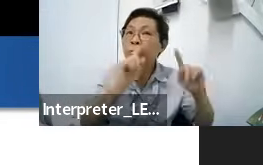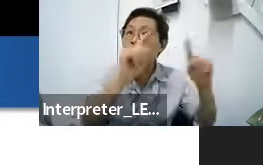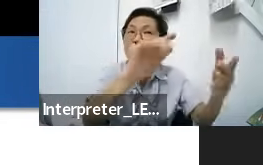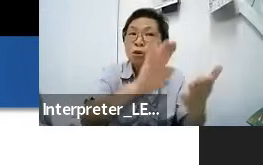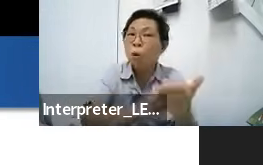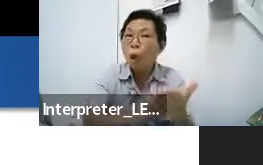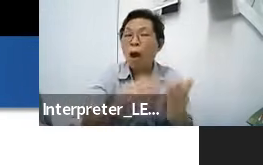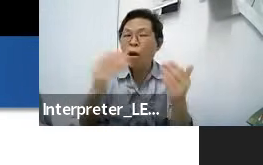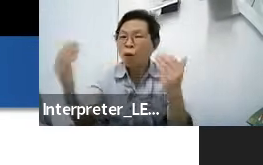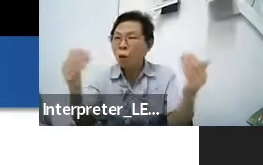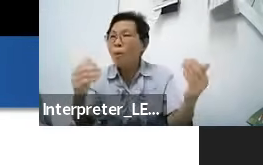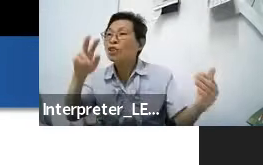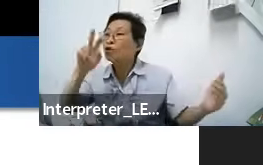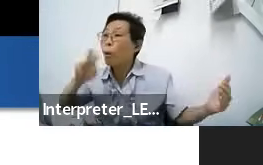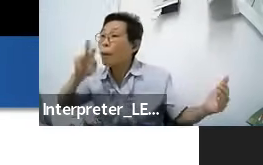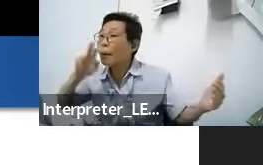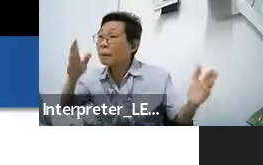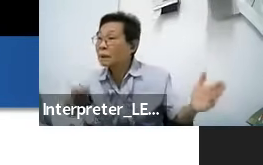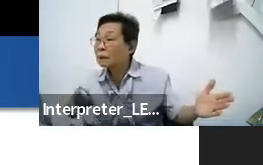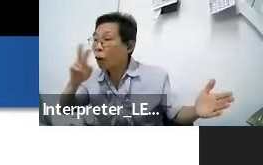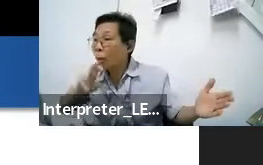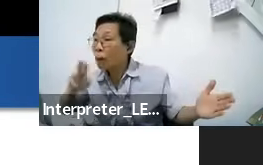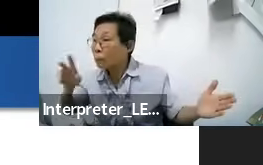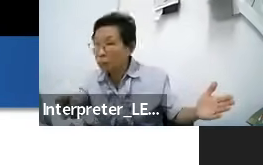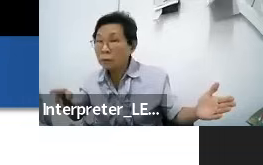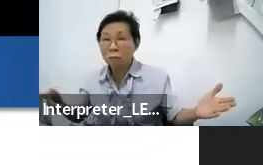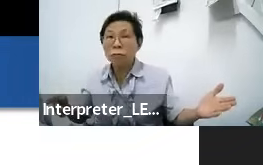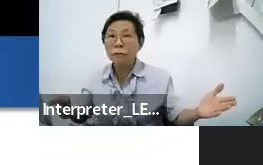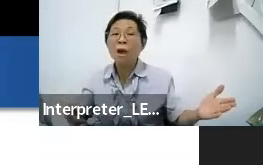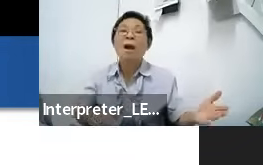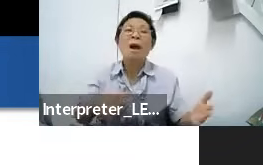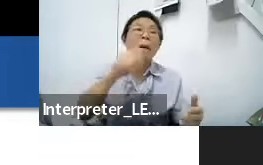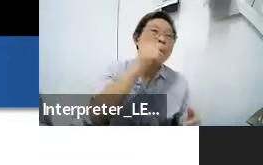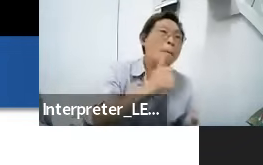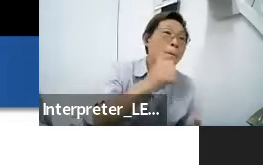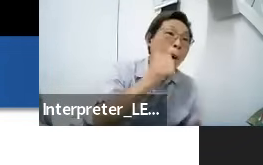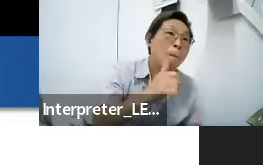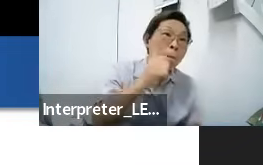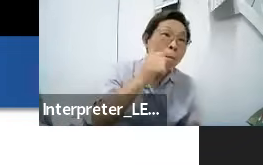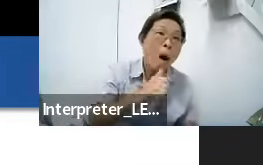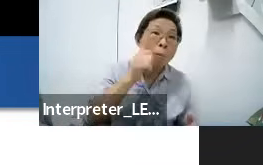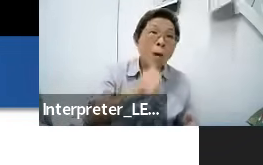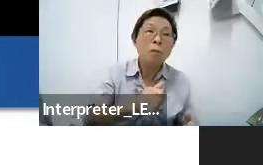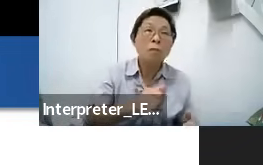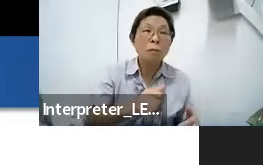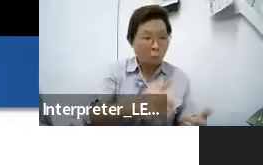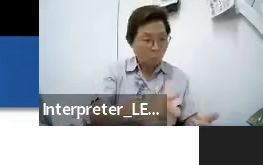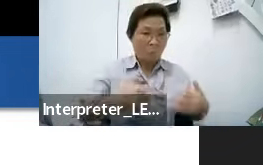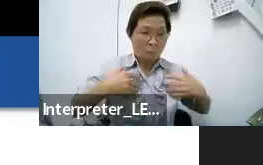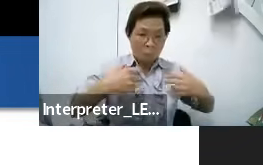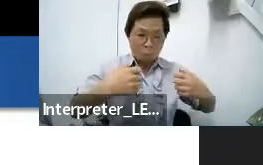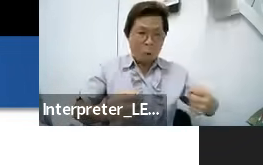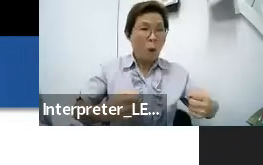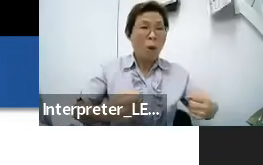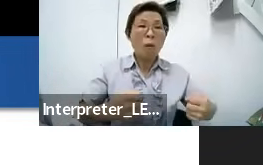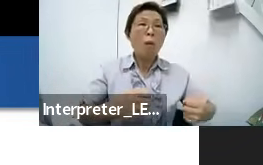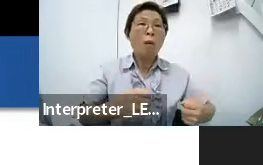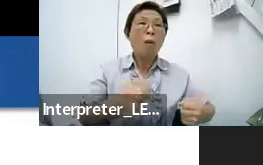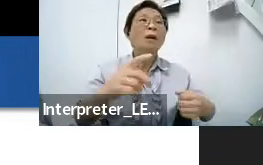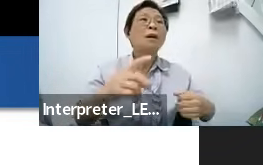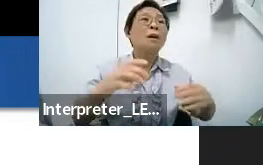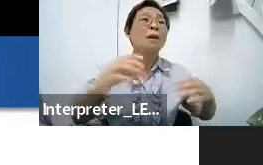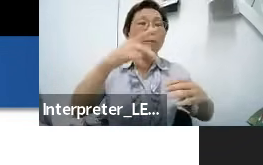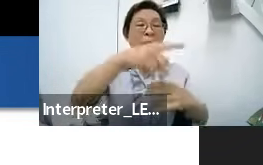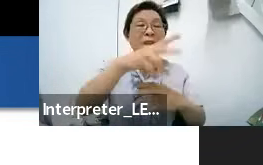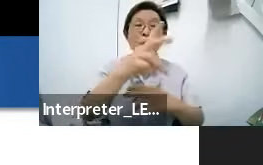their non-disabled peers. So among the girls without disabilities, there's a 53%